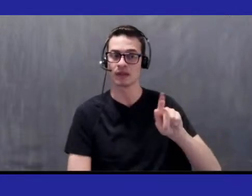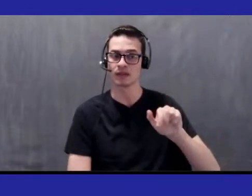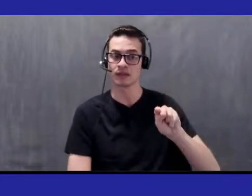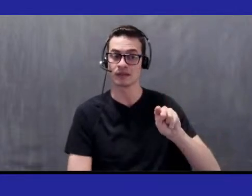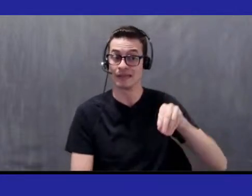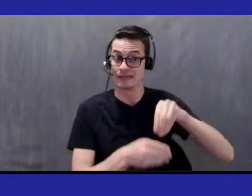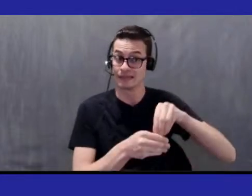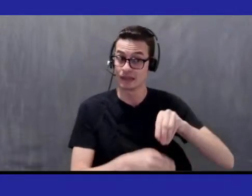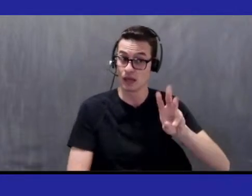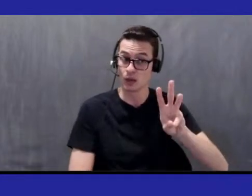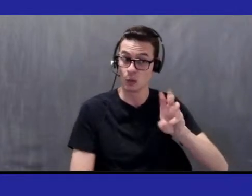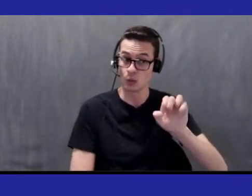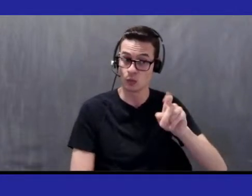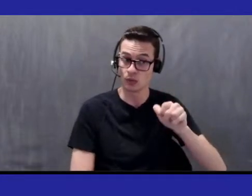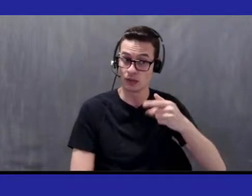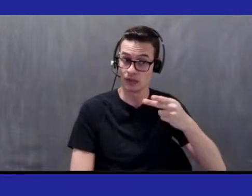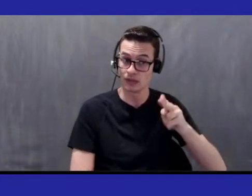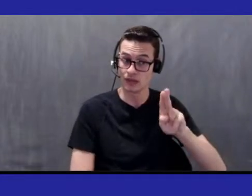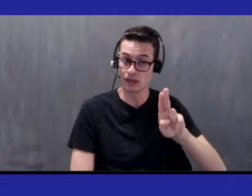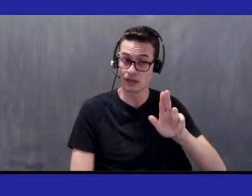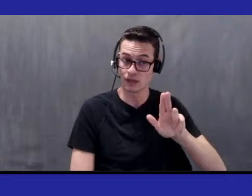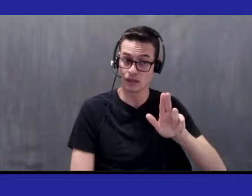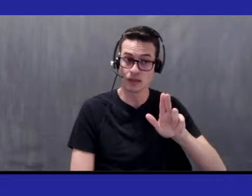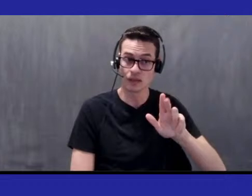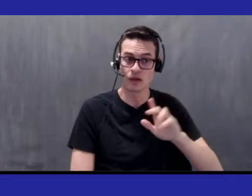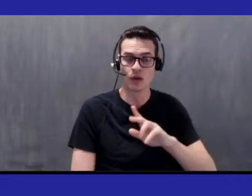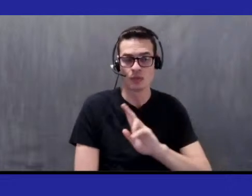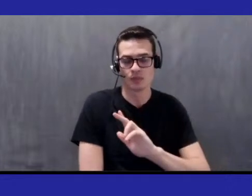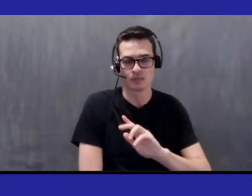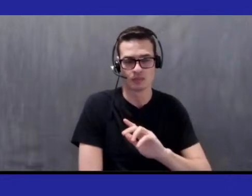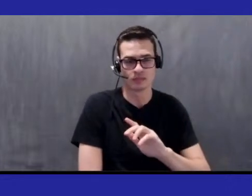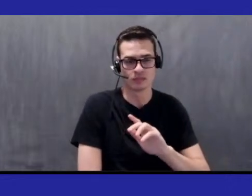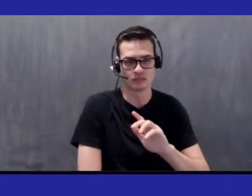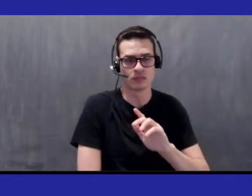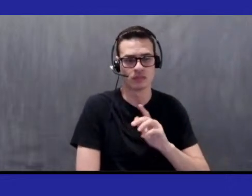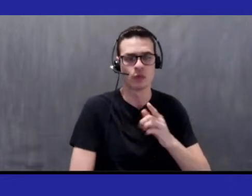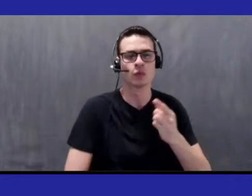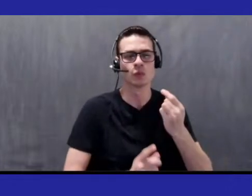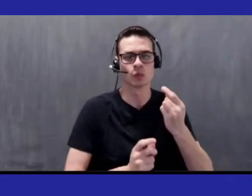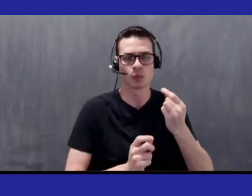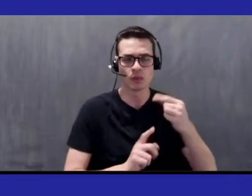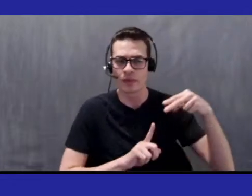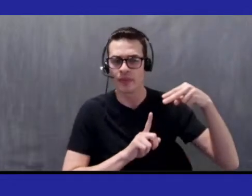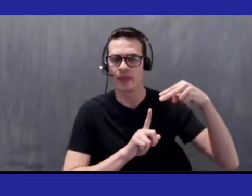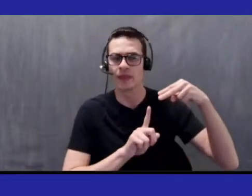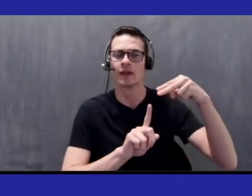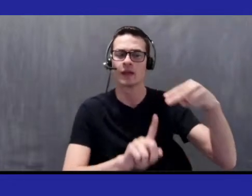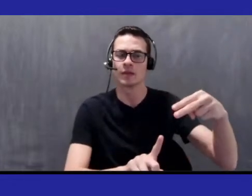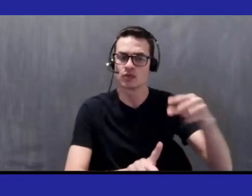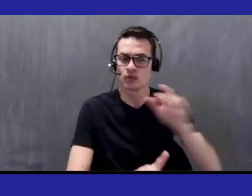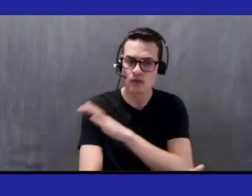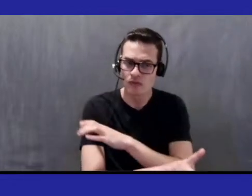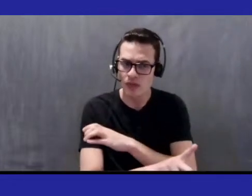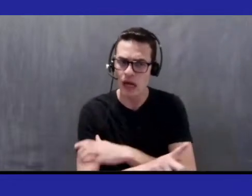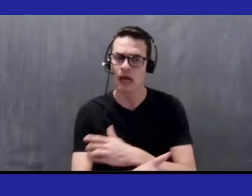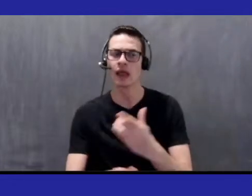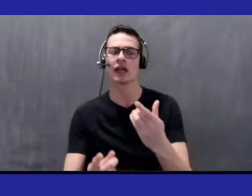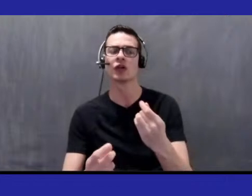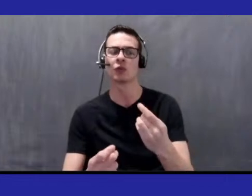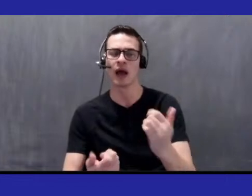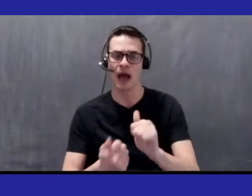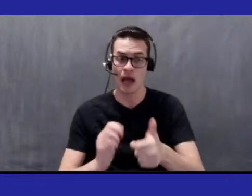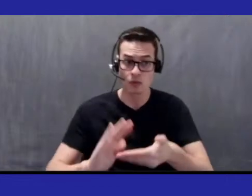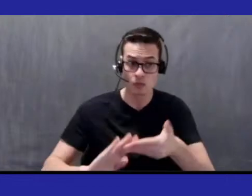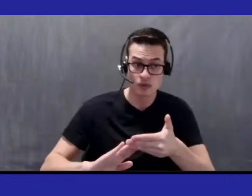And basically what they're doing is observing clinic workflows and offering recommendations. They're preparing these recommendations now. One